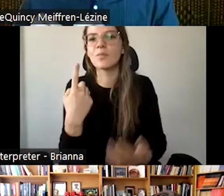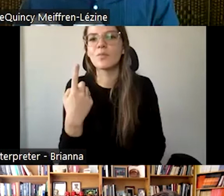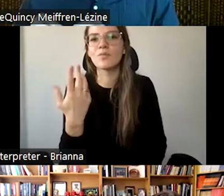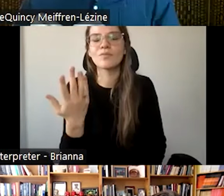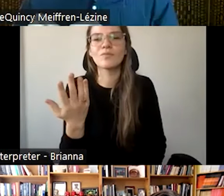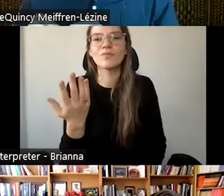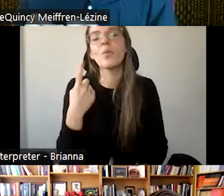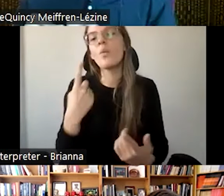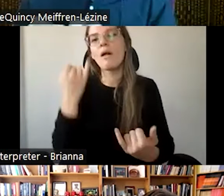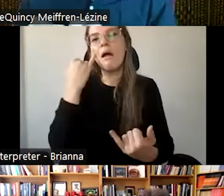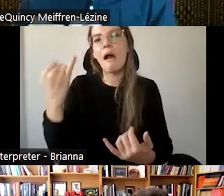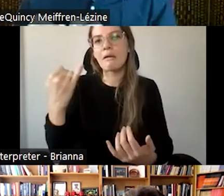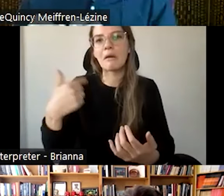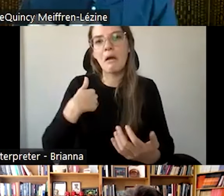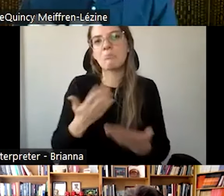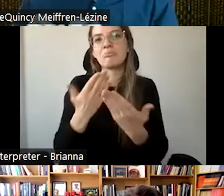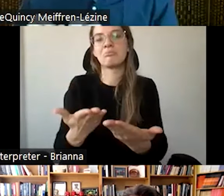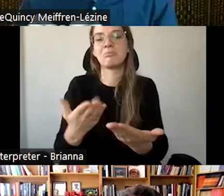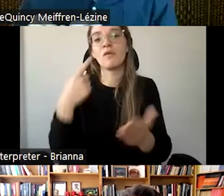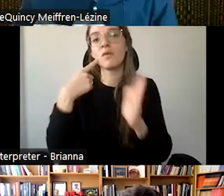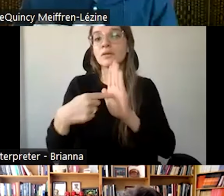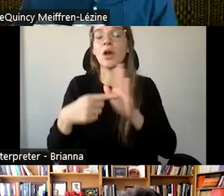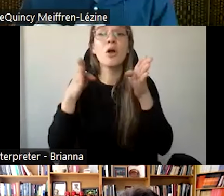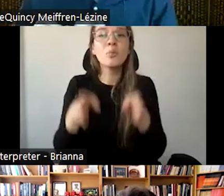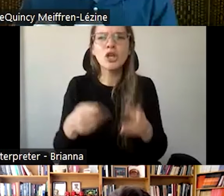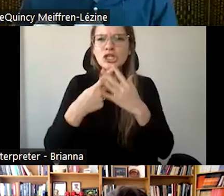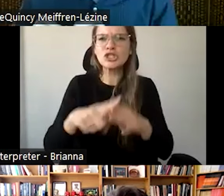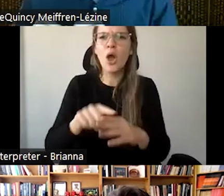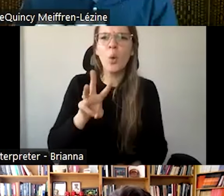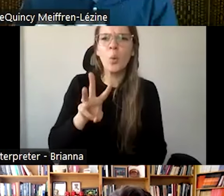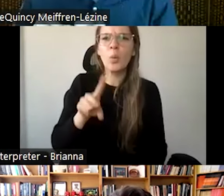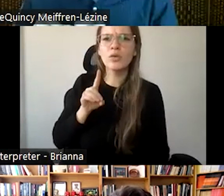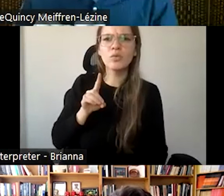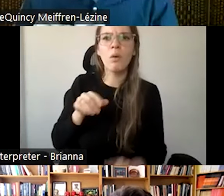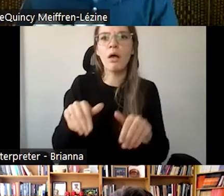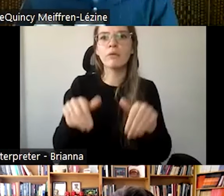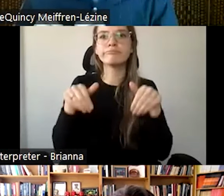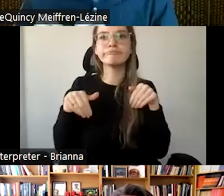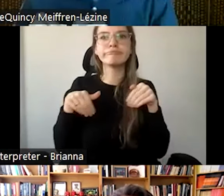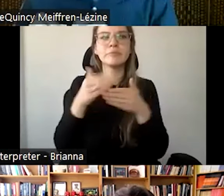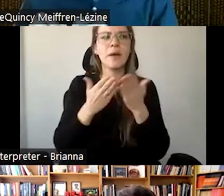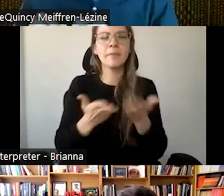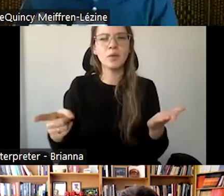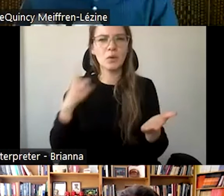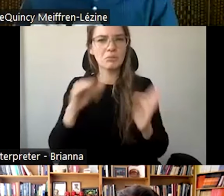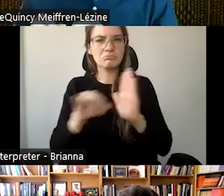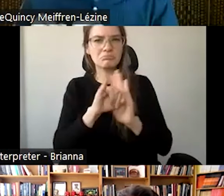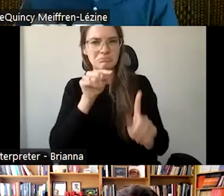ideas that I had for that is if somebody is withdrawing from things and you're noticing that as something that could be a risk